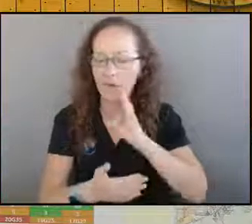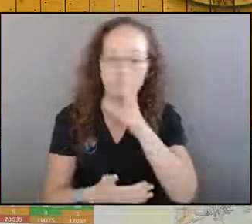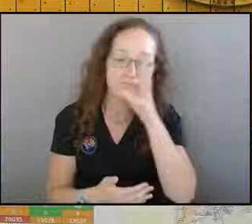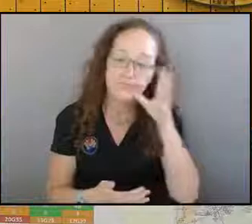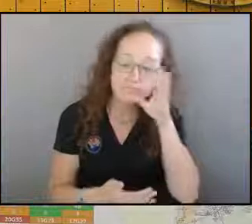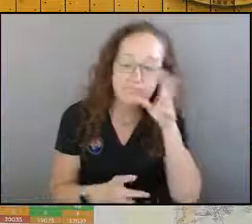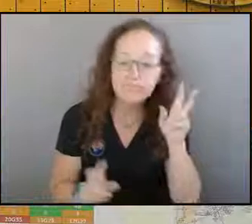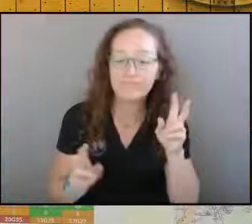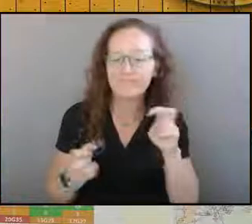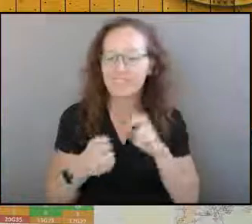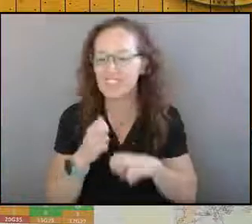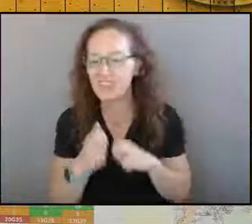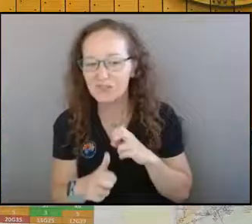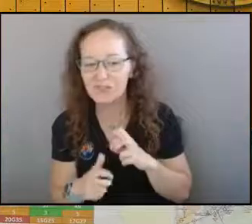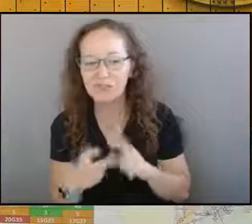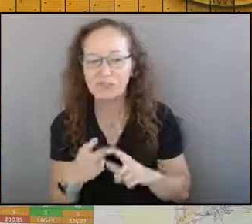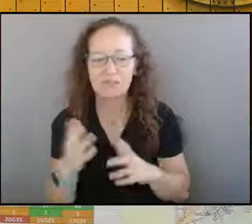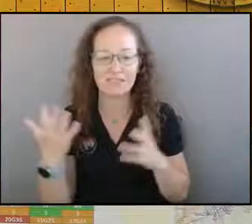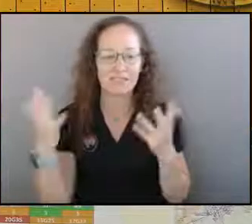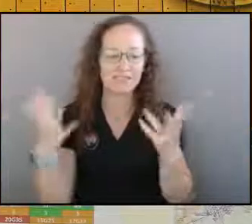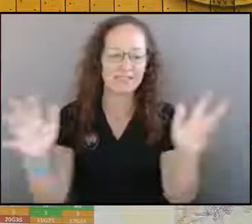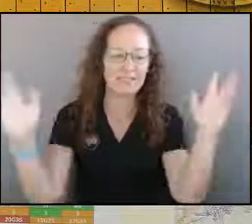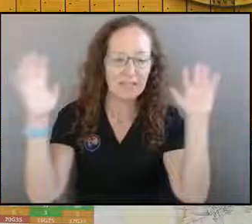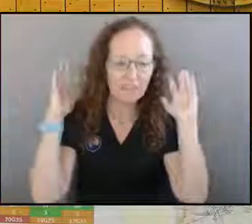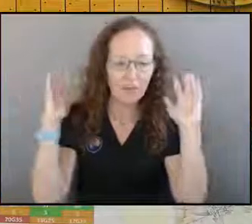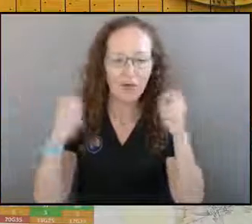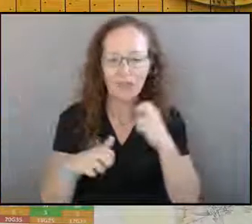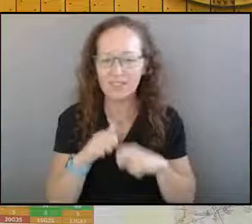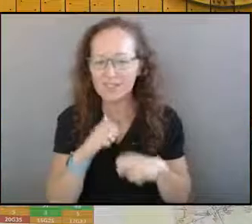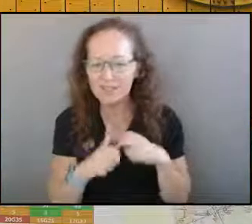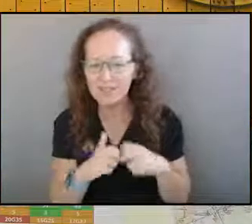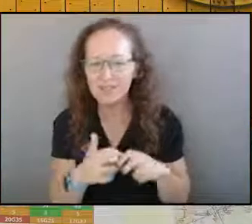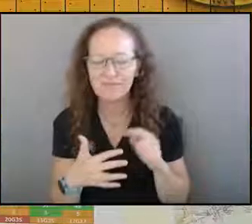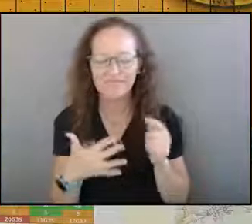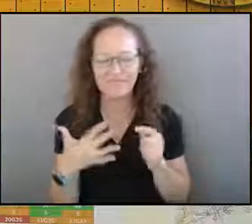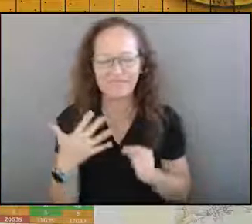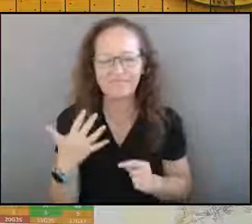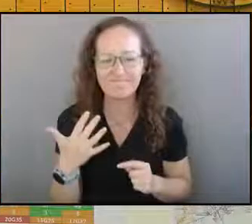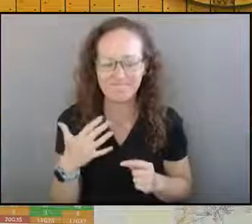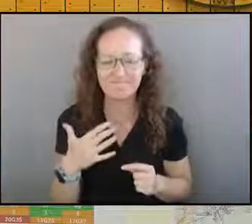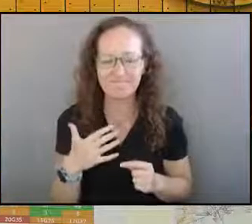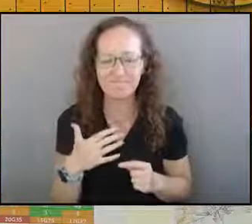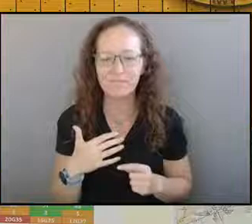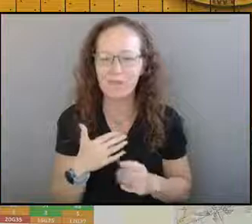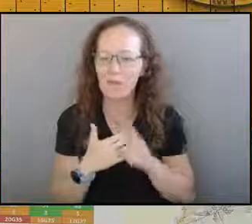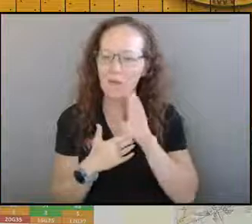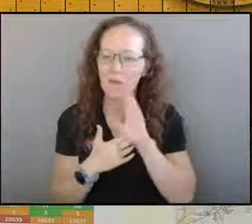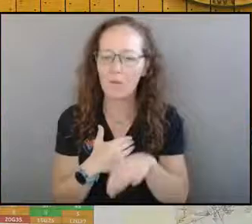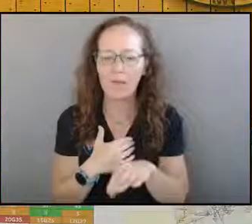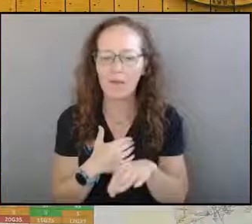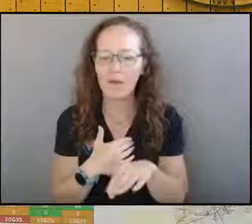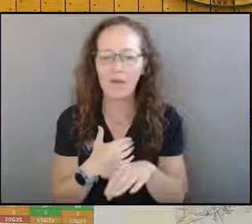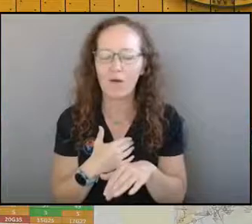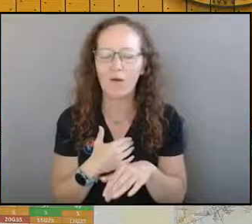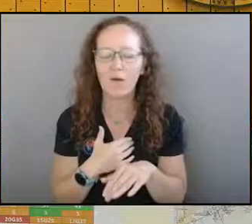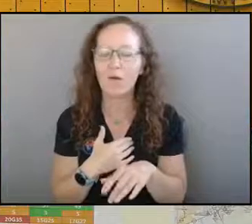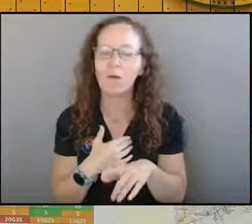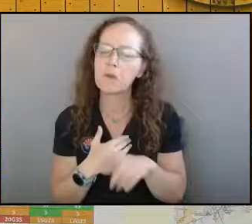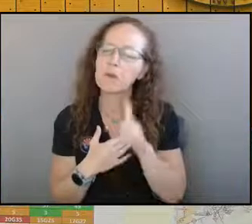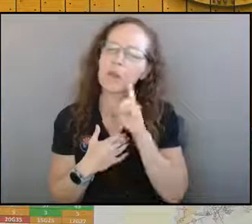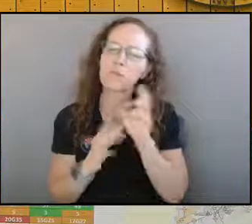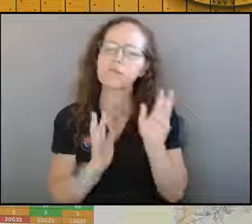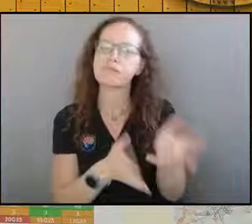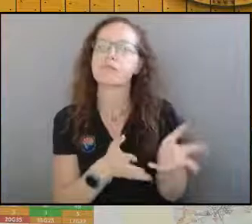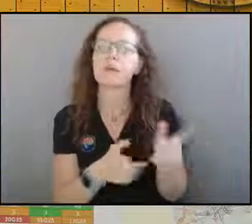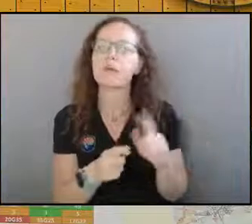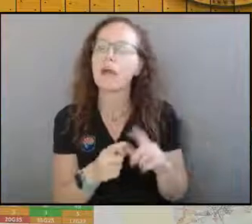There's issues with timber. There's a lot of other issues that we think are not going to be addressed, but they will. It'll take some time, but